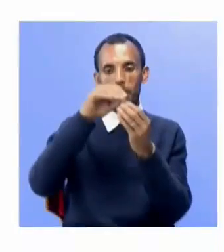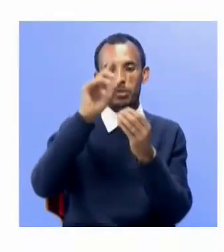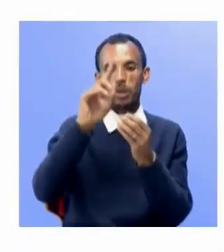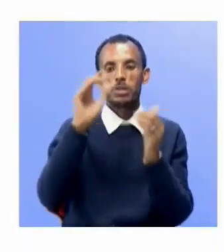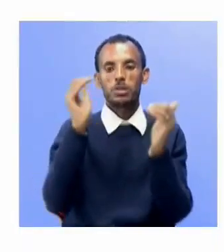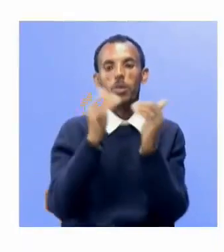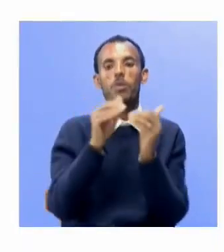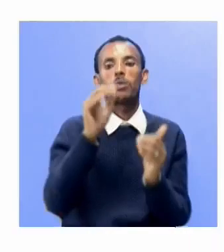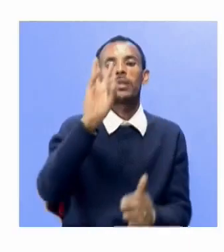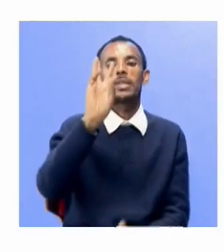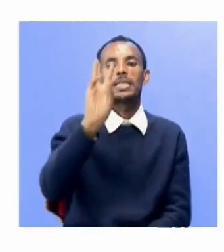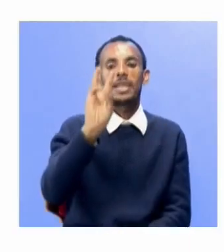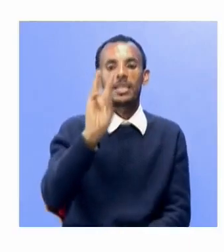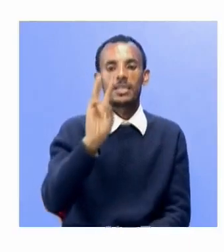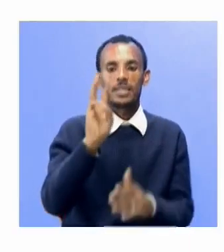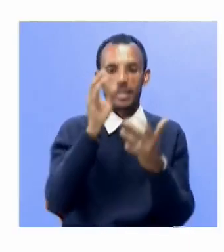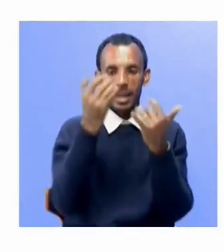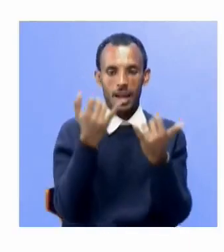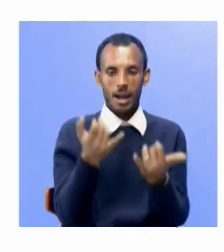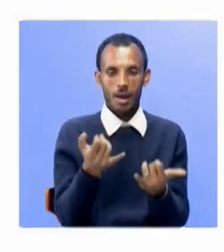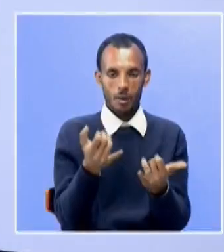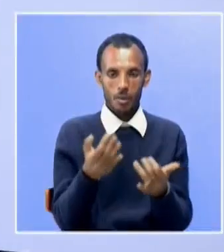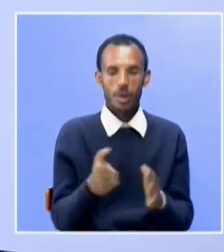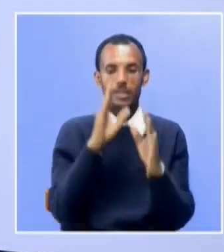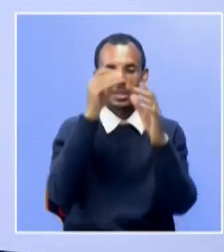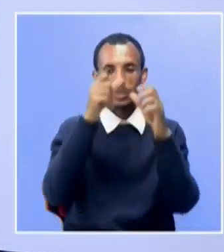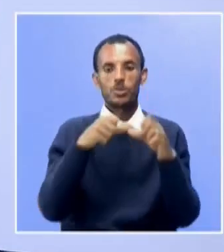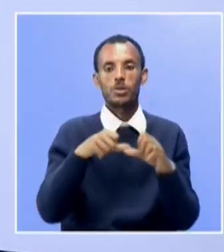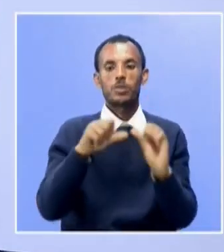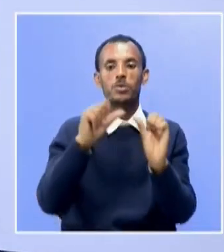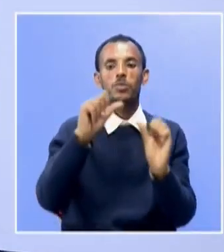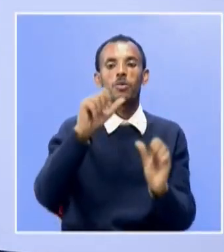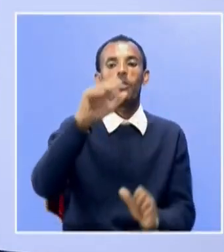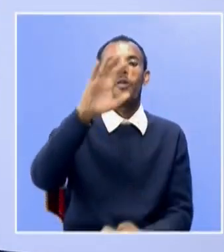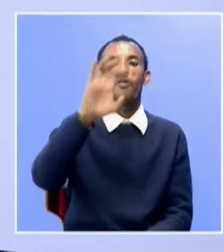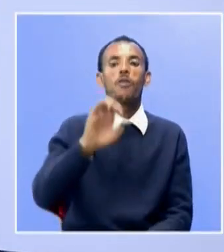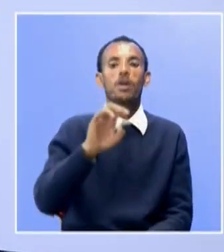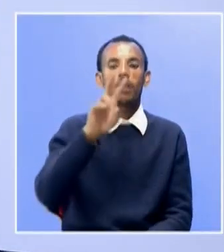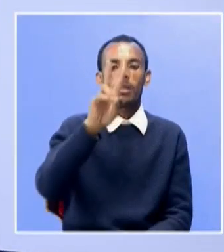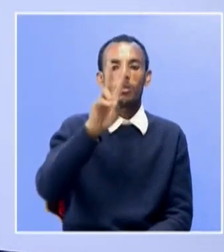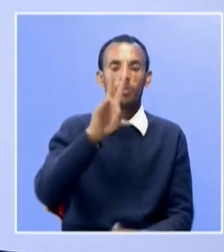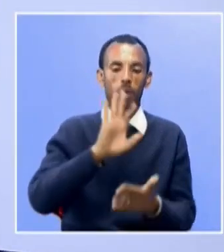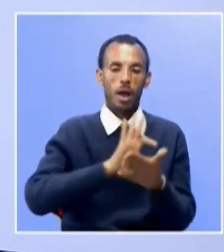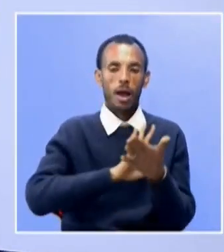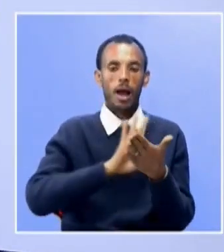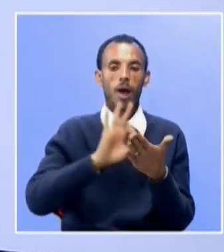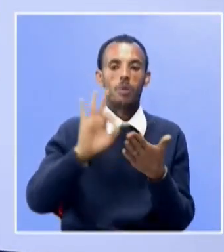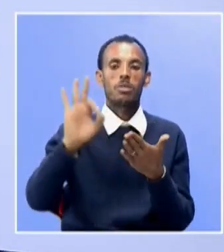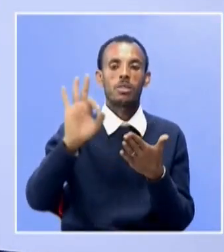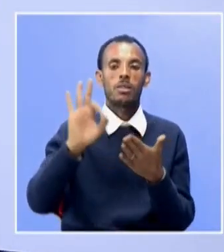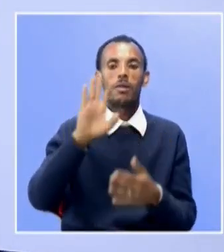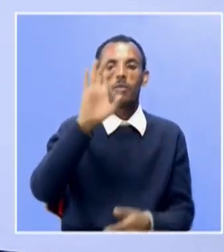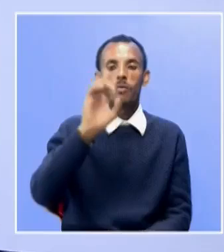6. Now let's continue to 42. Let's count 42. Here we don't have